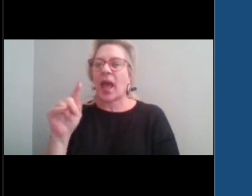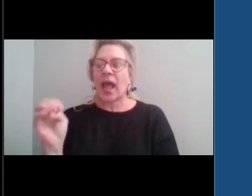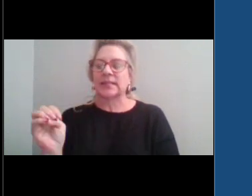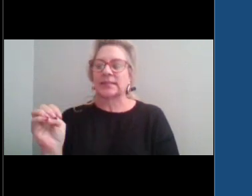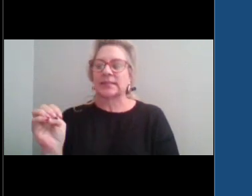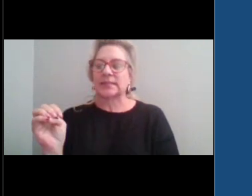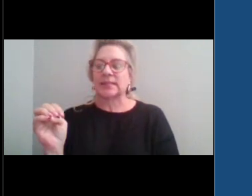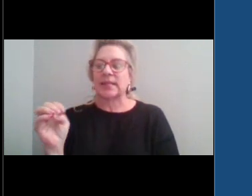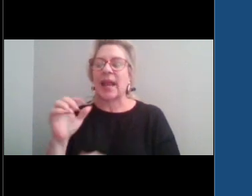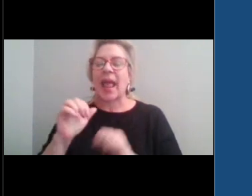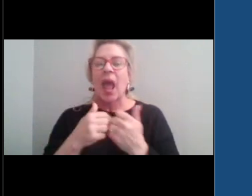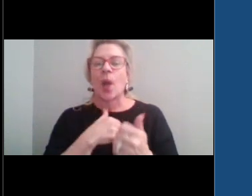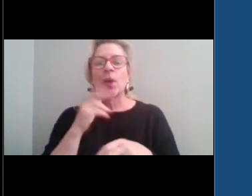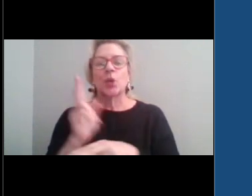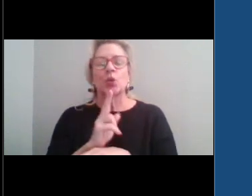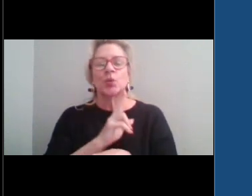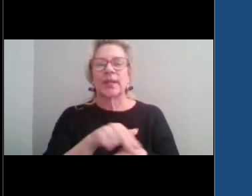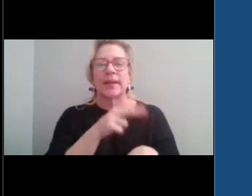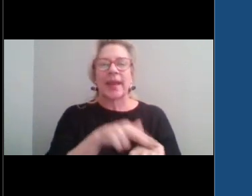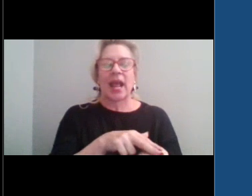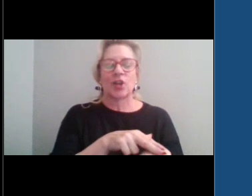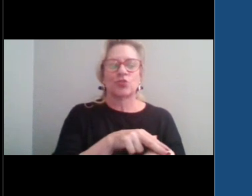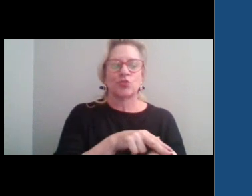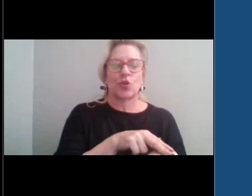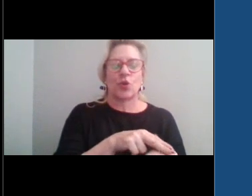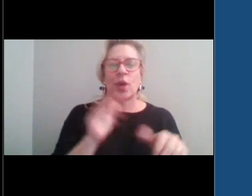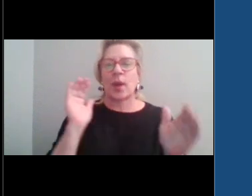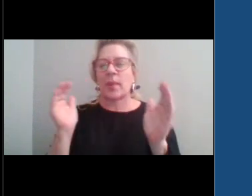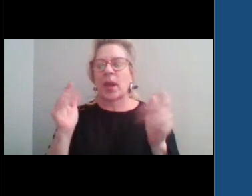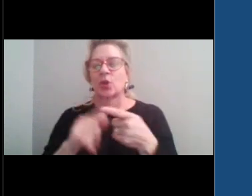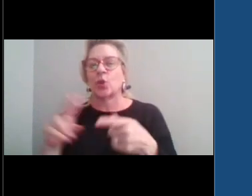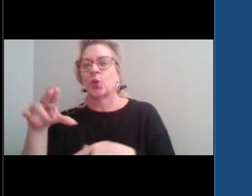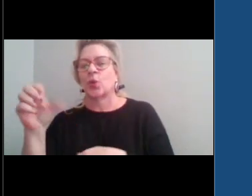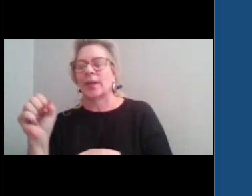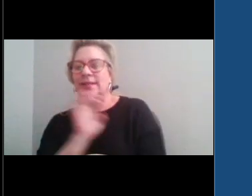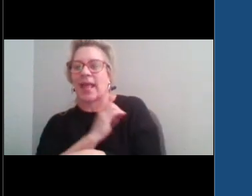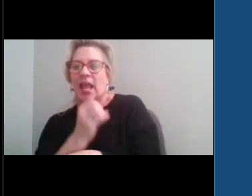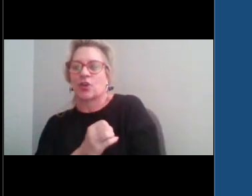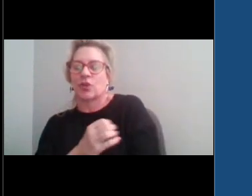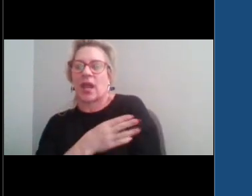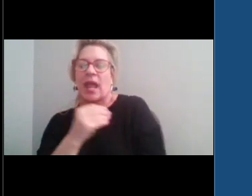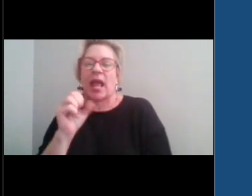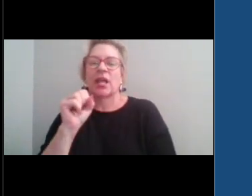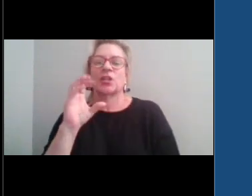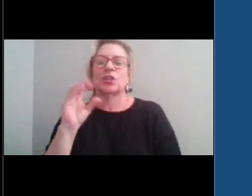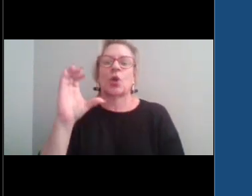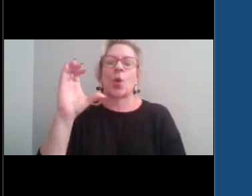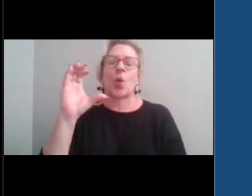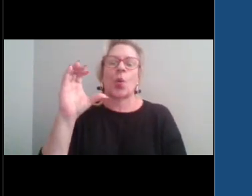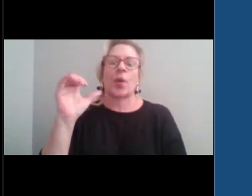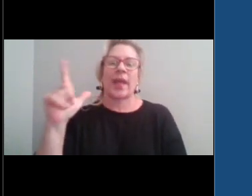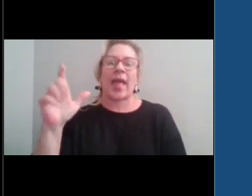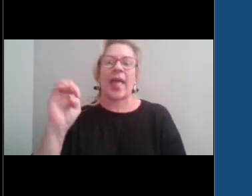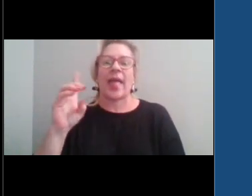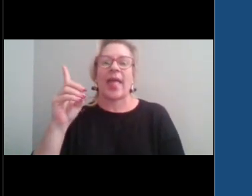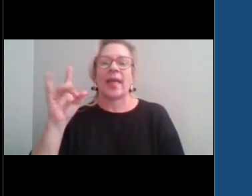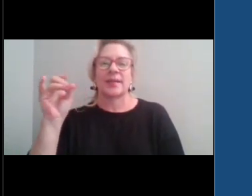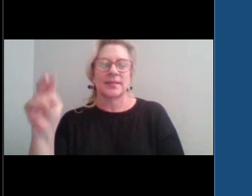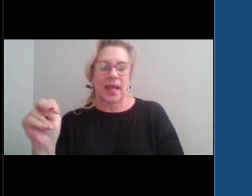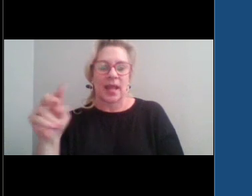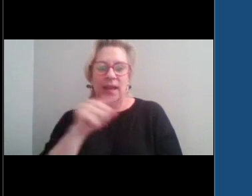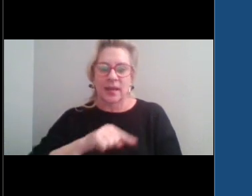the Natural Resources Defense Council and U.S. Department of Energy and SoCal Edison. From all accounts, it